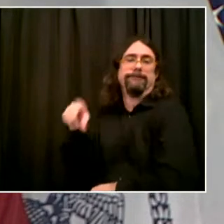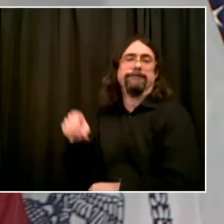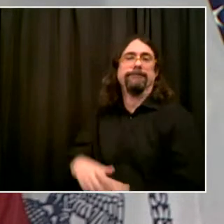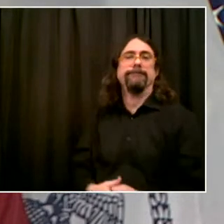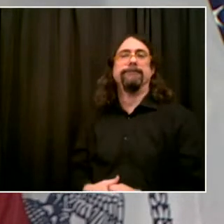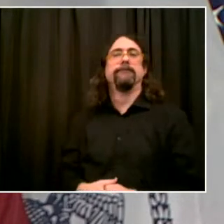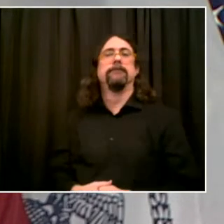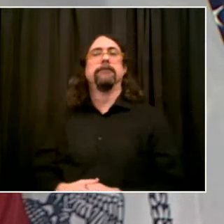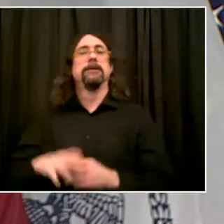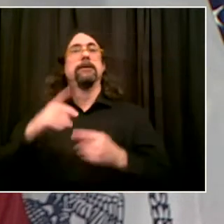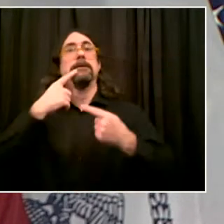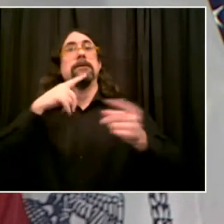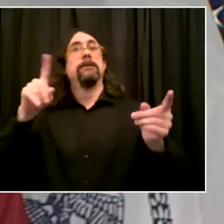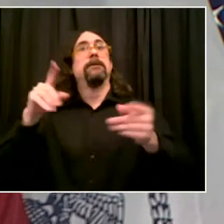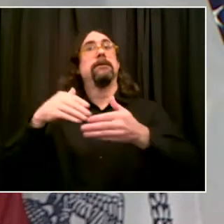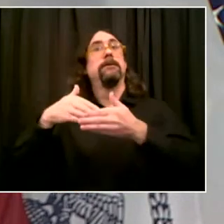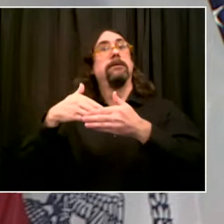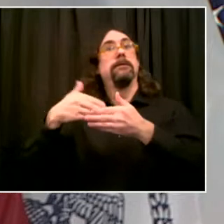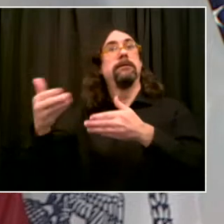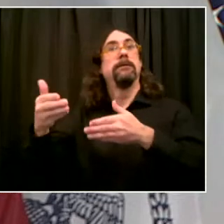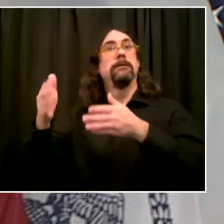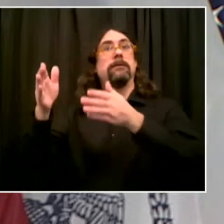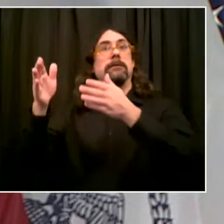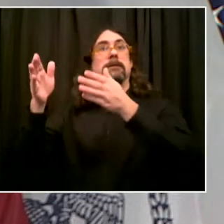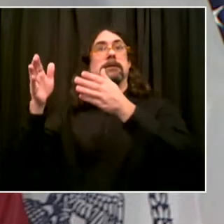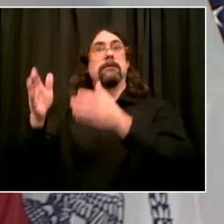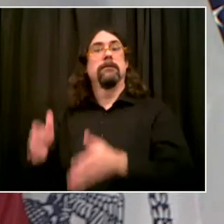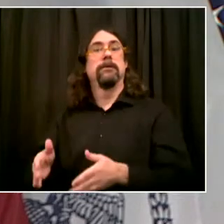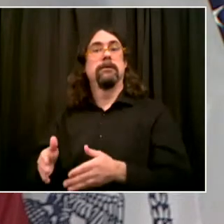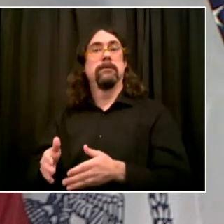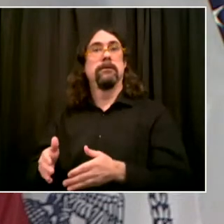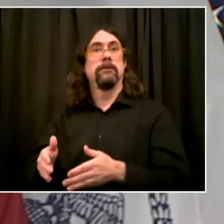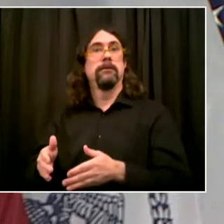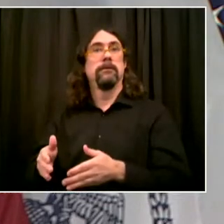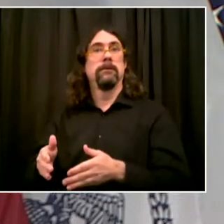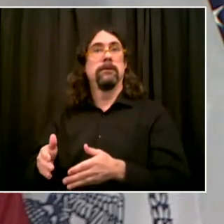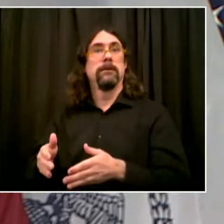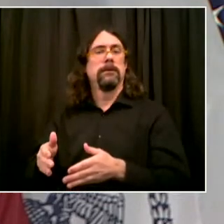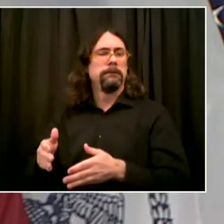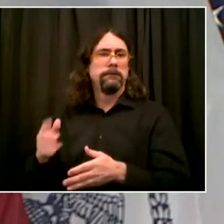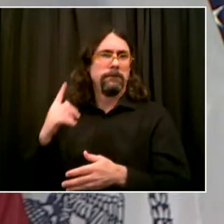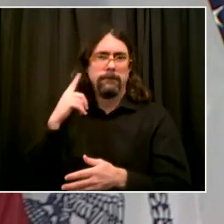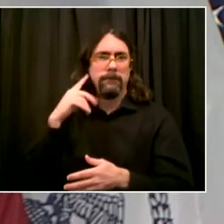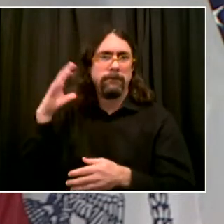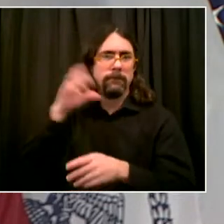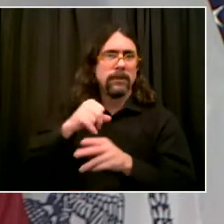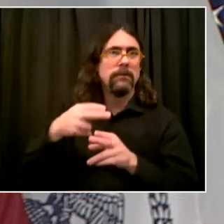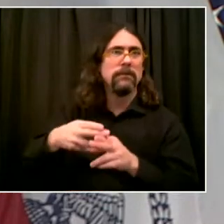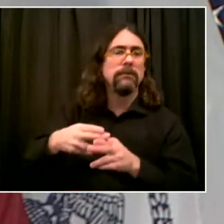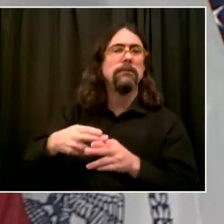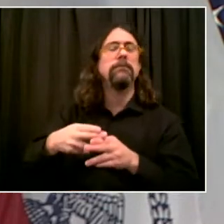Street Journal. Hey, good morning, Mayor de Blasio. Happy New Week to you. Happy New Week.